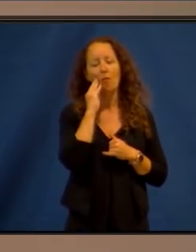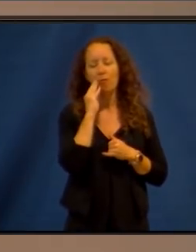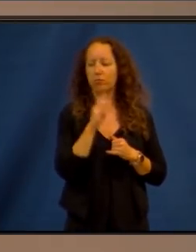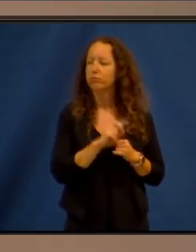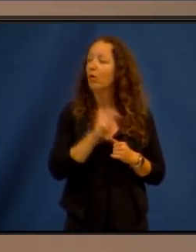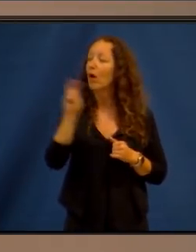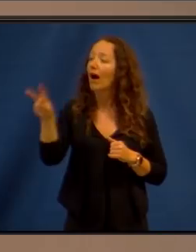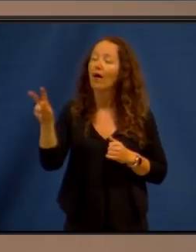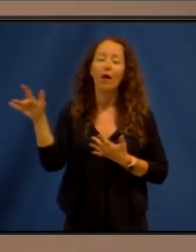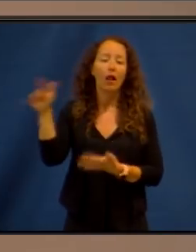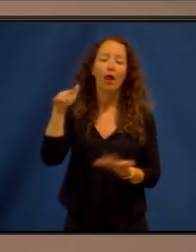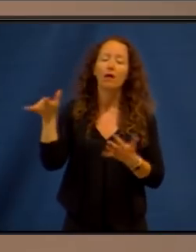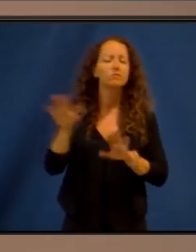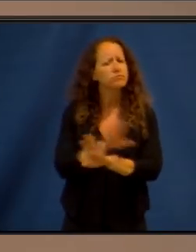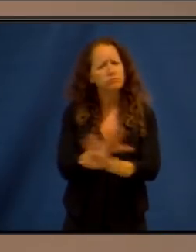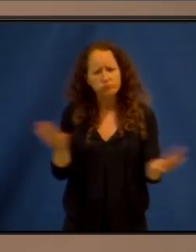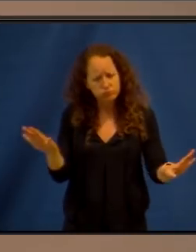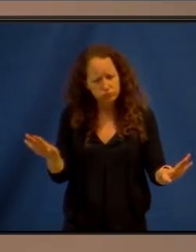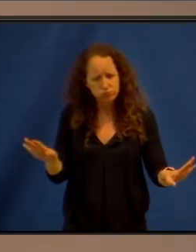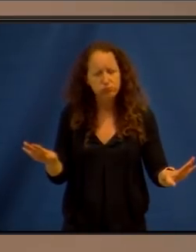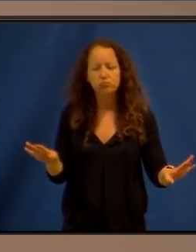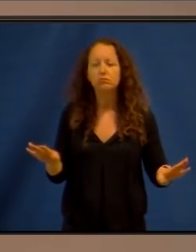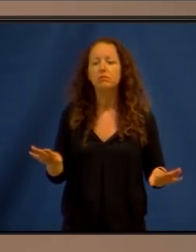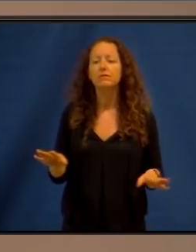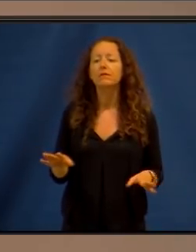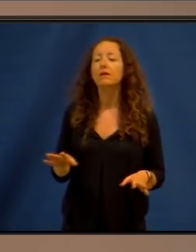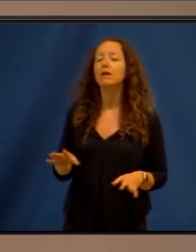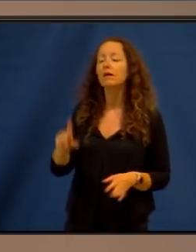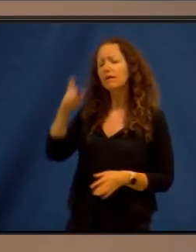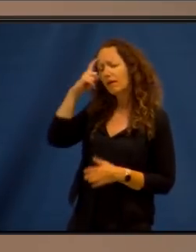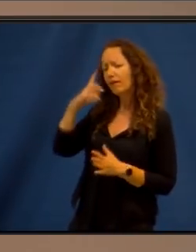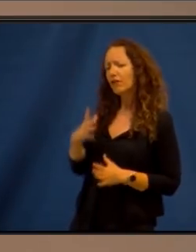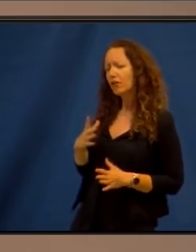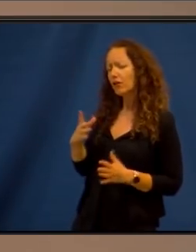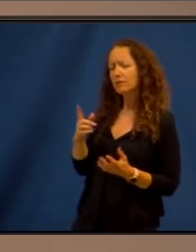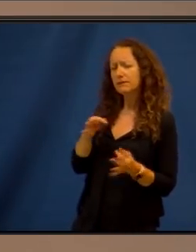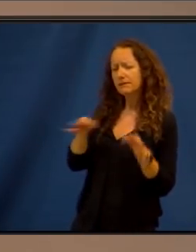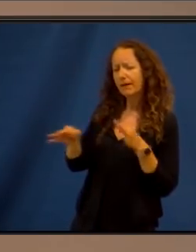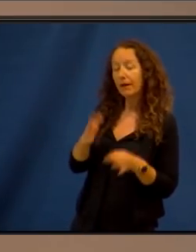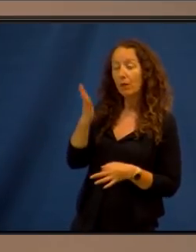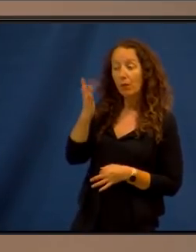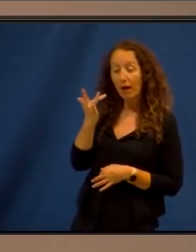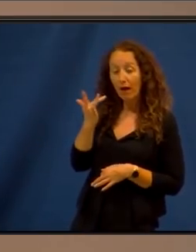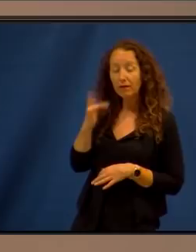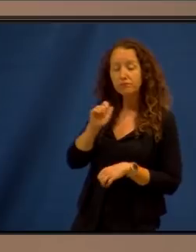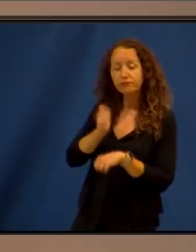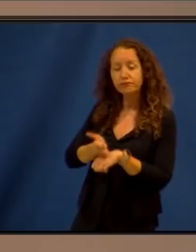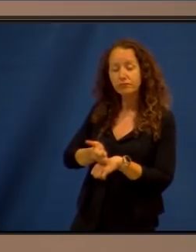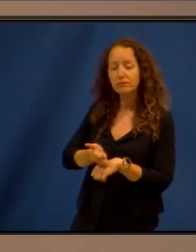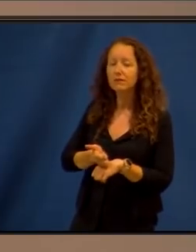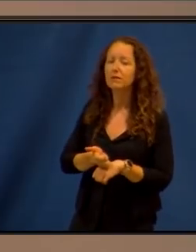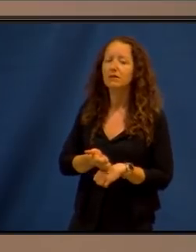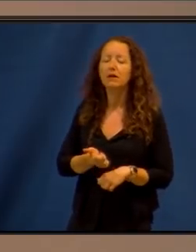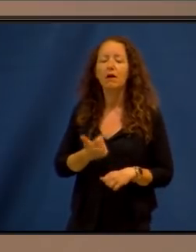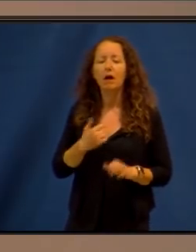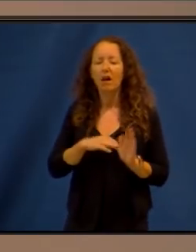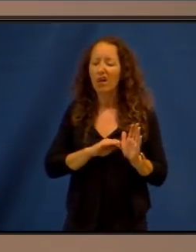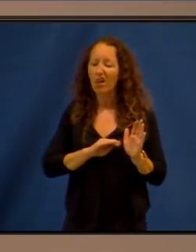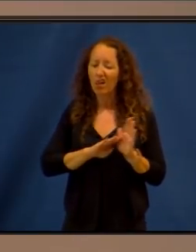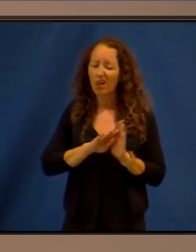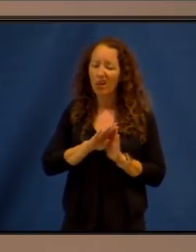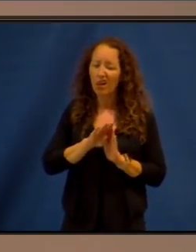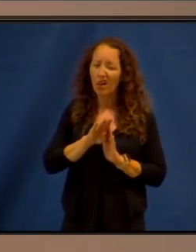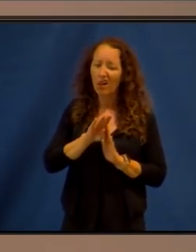justification that our governor gave was that the state has not yet seen enough of a trend in reduction of the positive reported cases